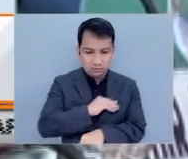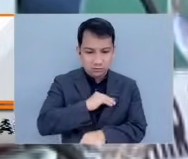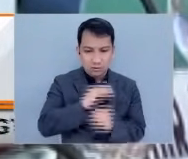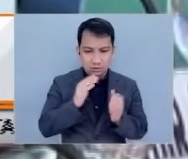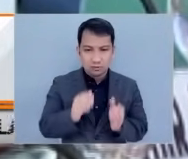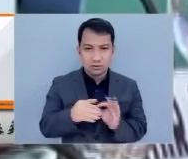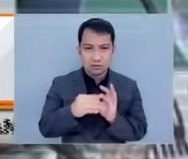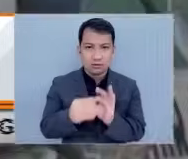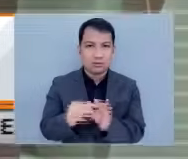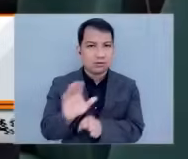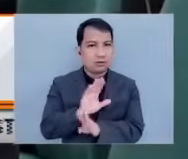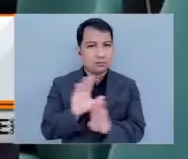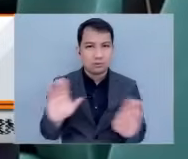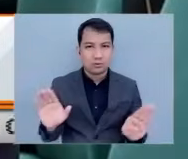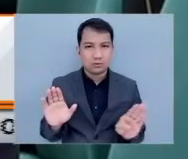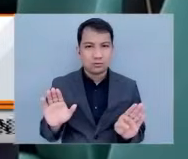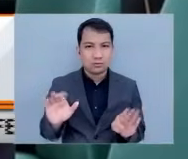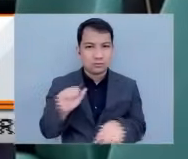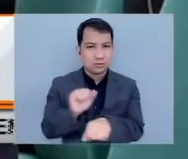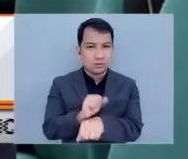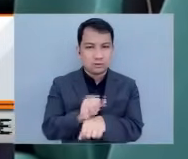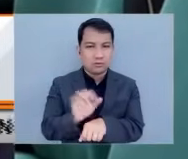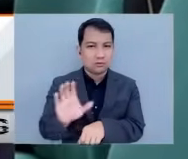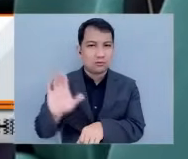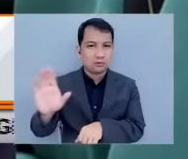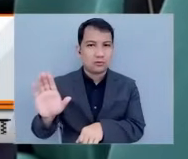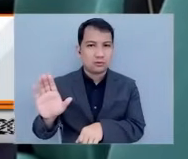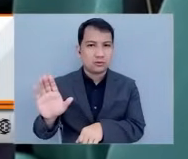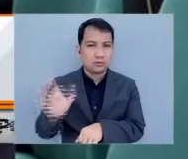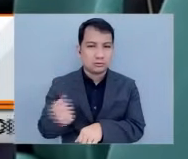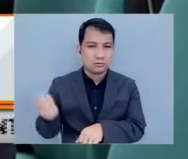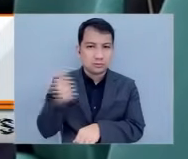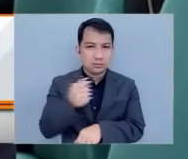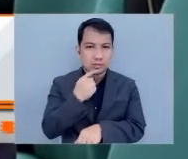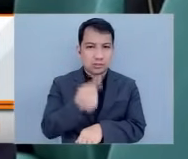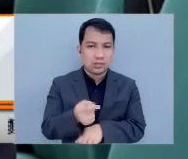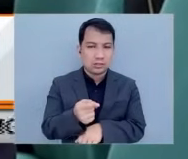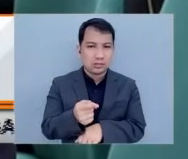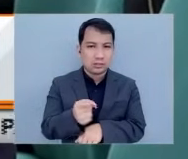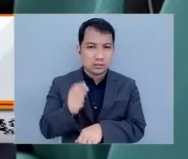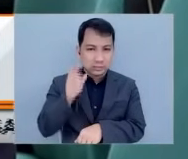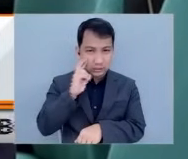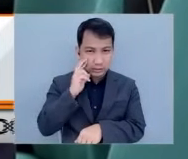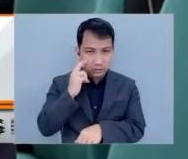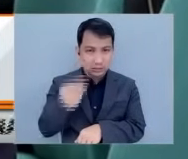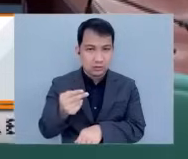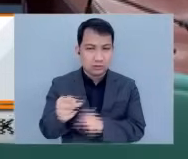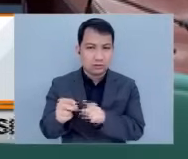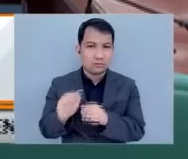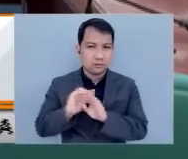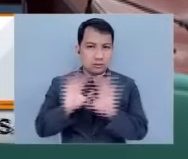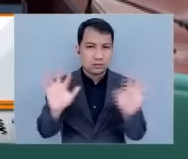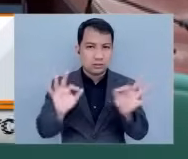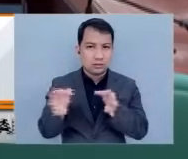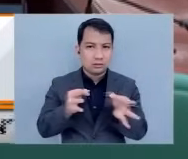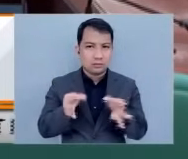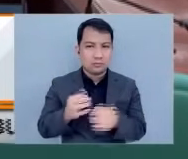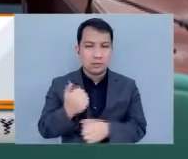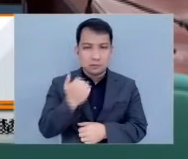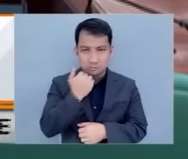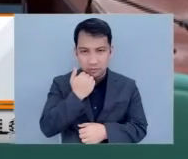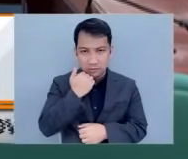not actually employment. Giit naman ang chairperson ng komite na si Senator Risa Hontiveros. Malinaw na may human trafficking at